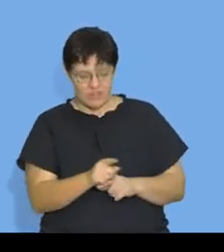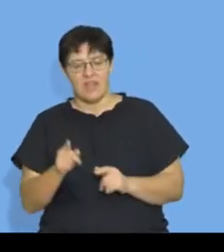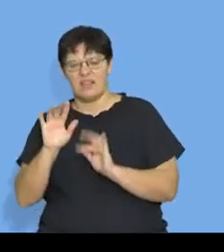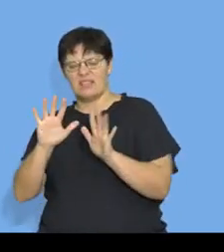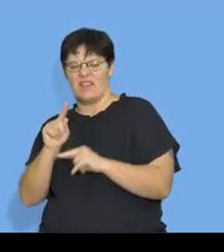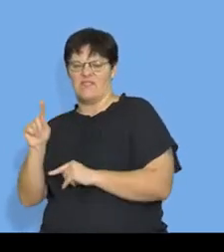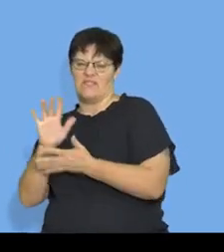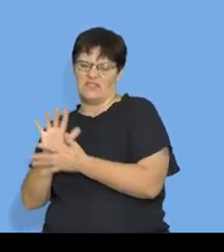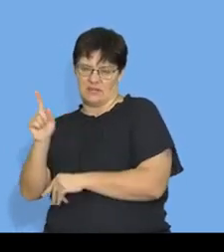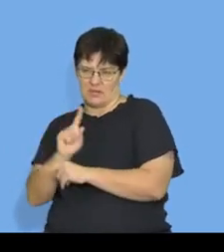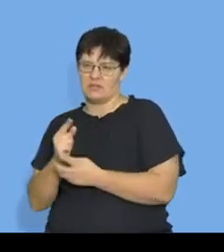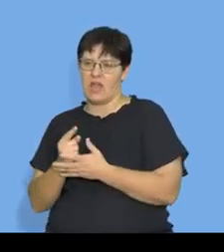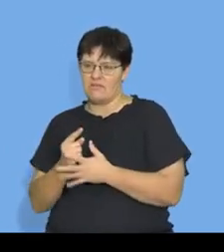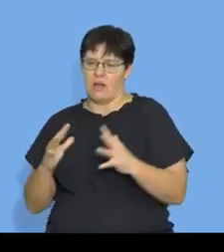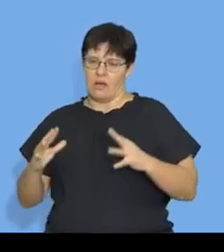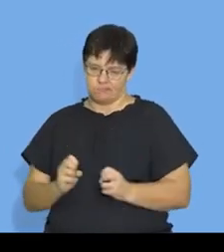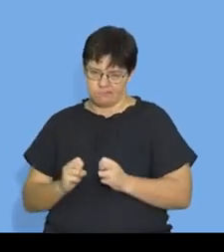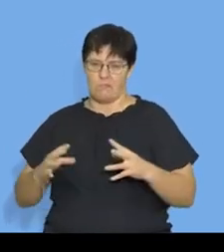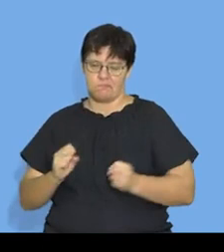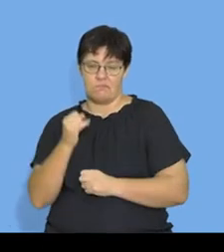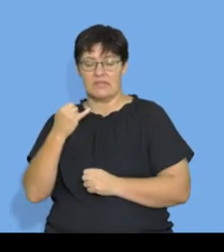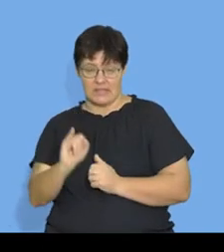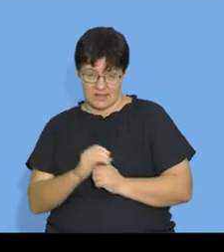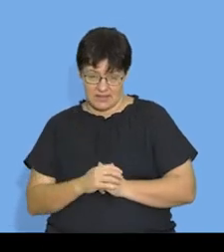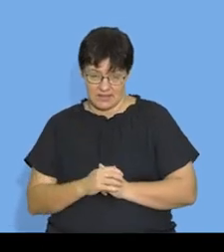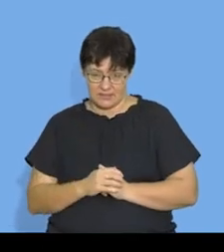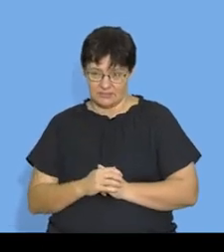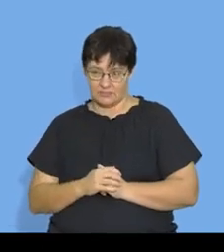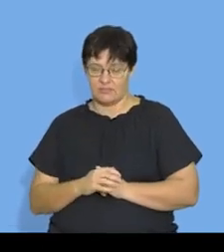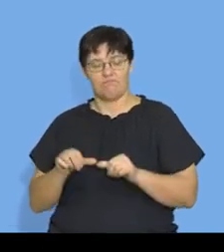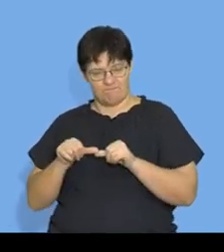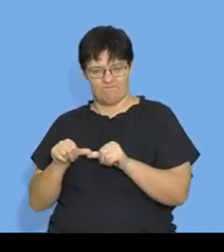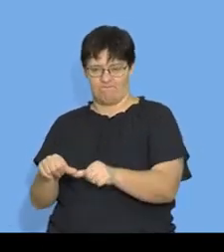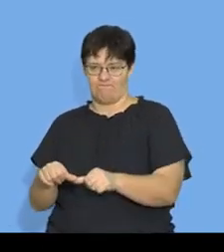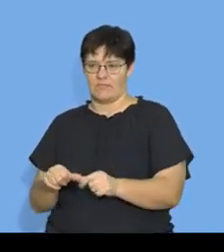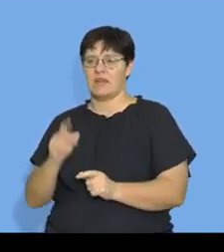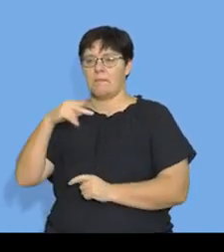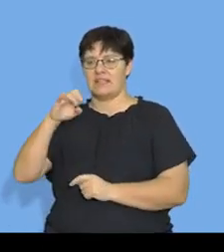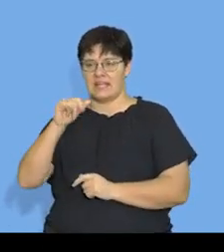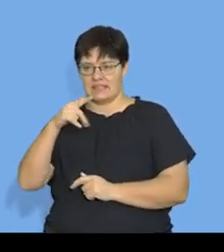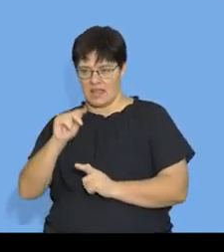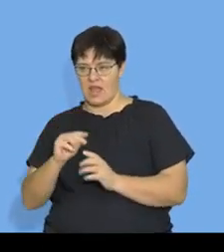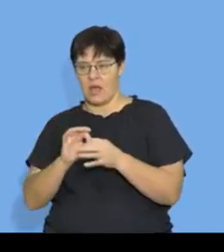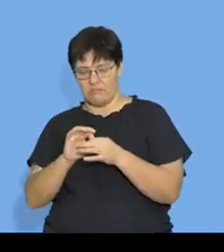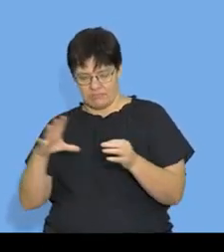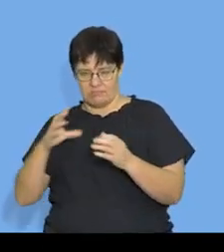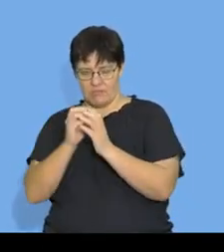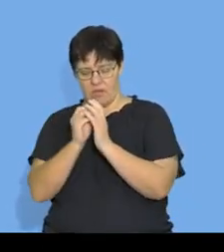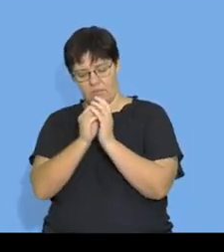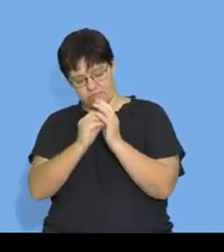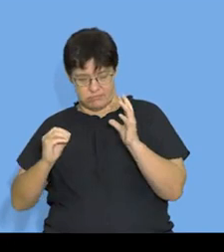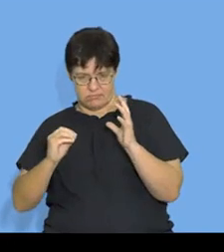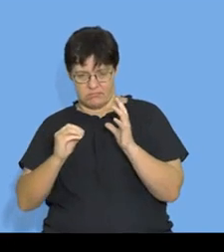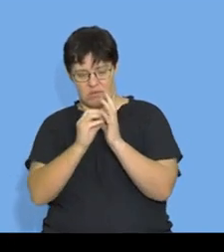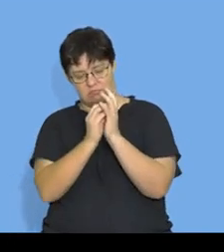baby is out, where we find there is a series of contractions of the uterus will continue, and then the placenta is detached from